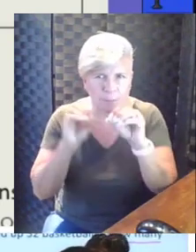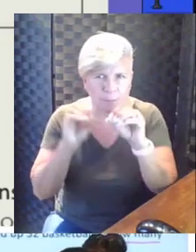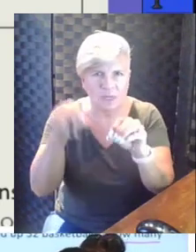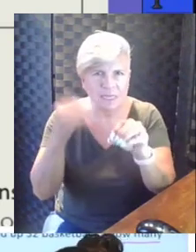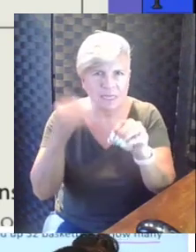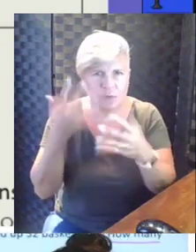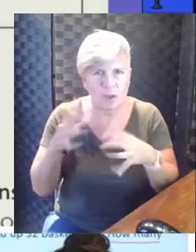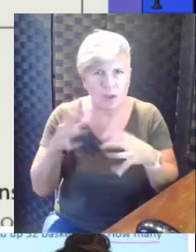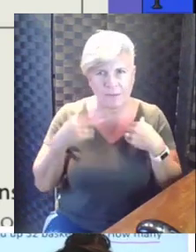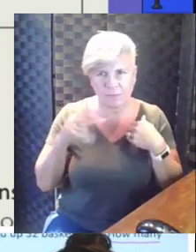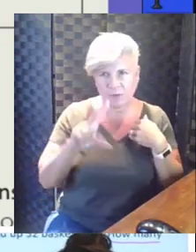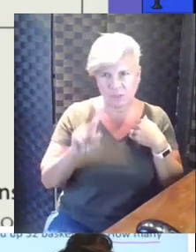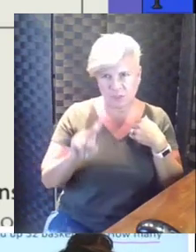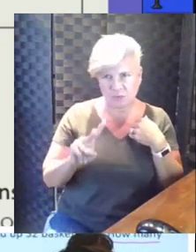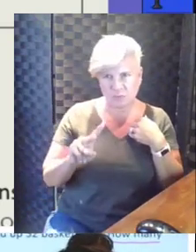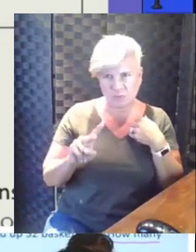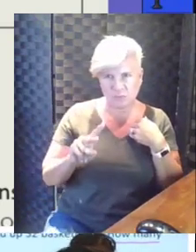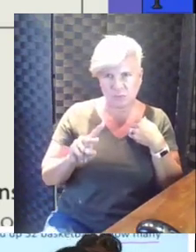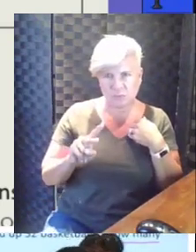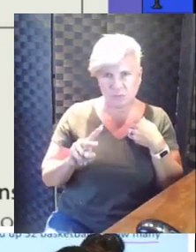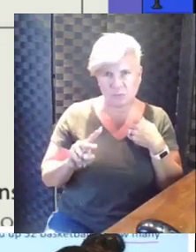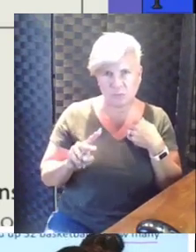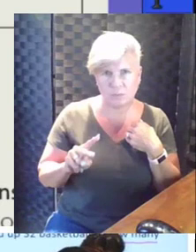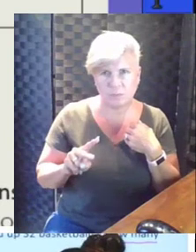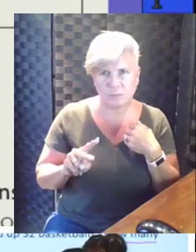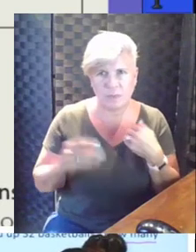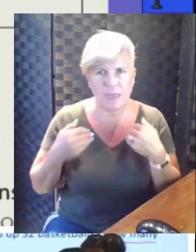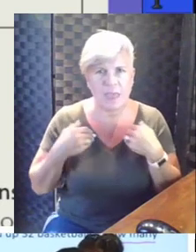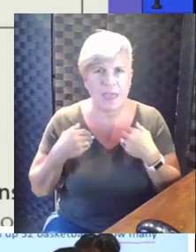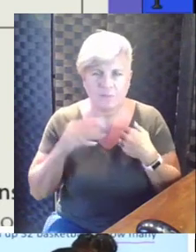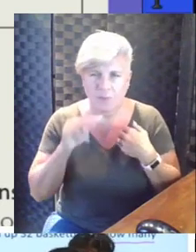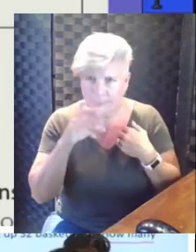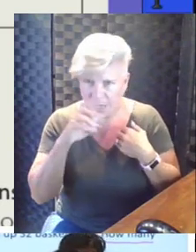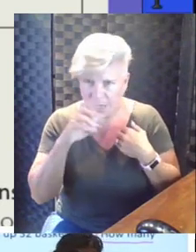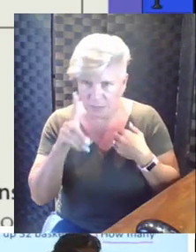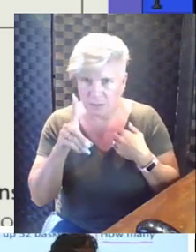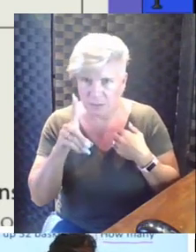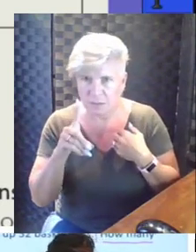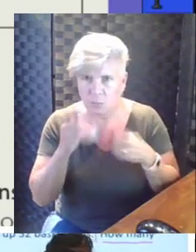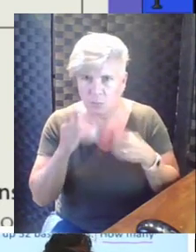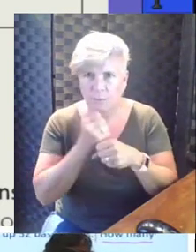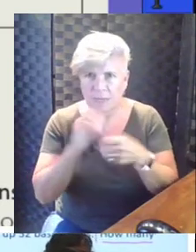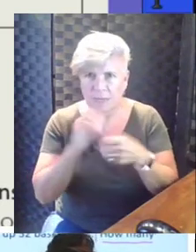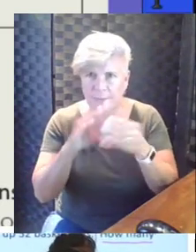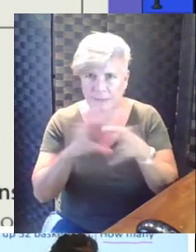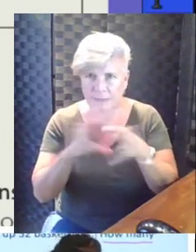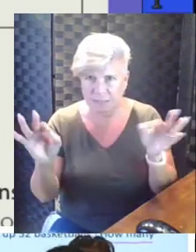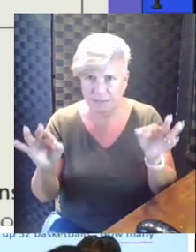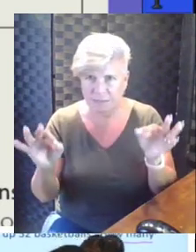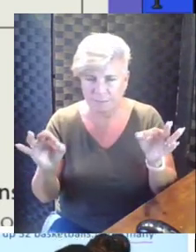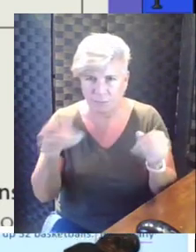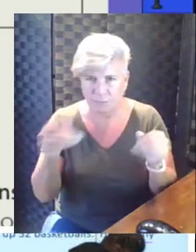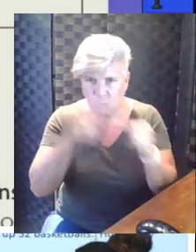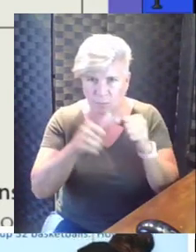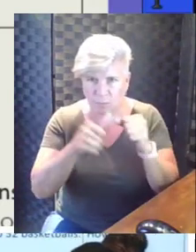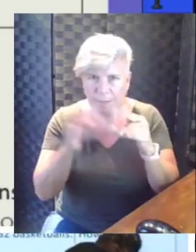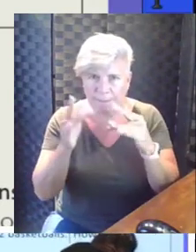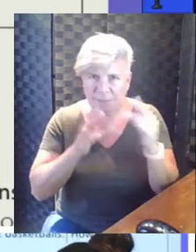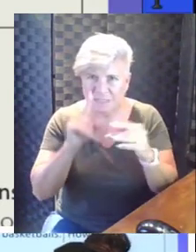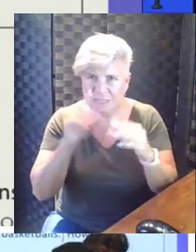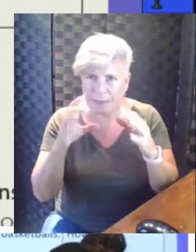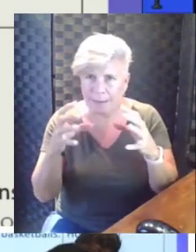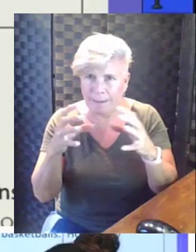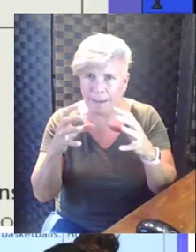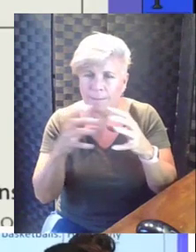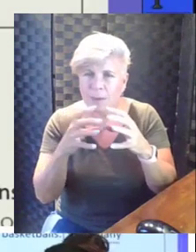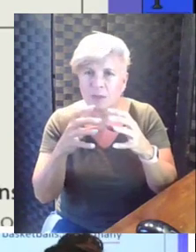cart if we already have 32 there? We have our model, and we're going to create our equations. Remember, when we're missing a part,